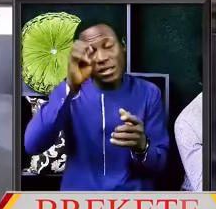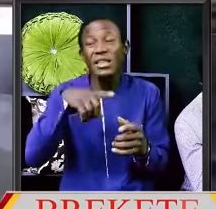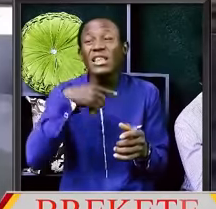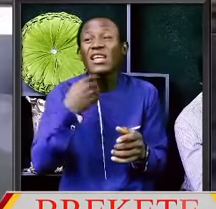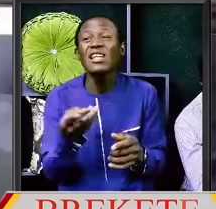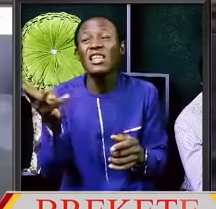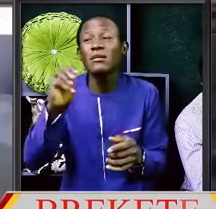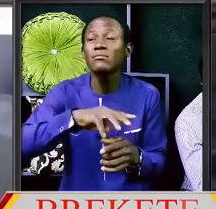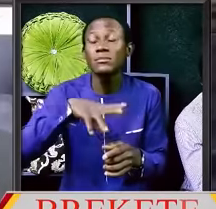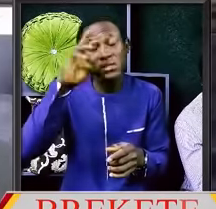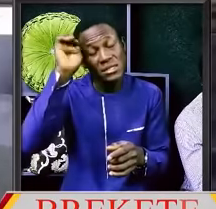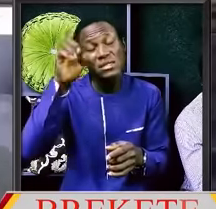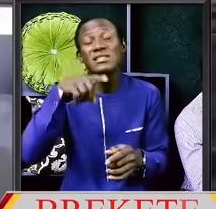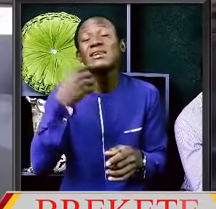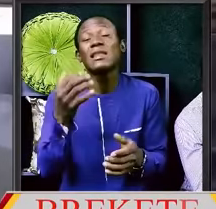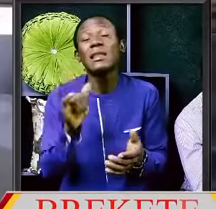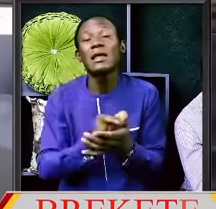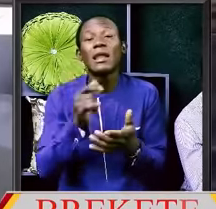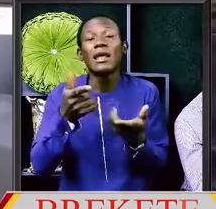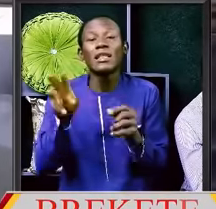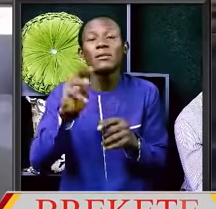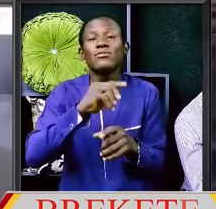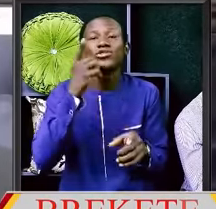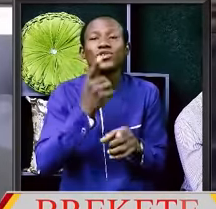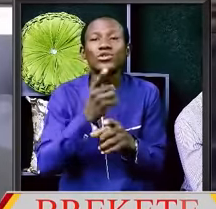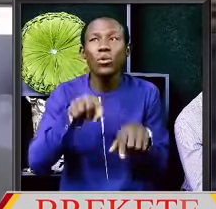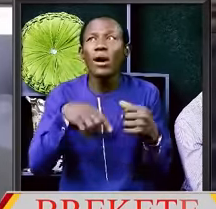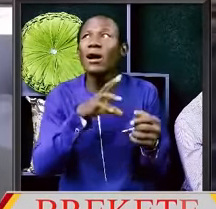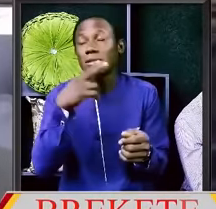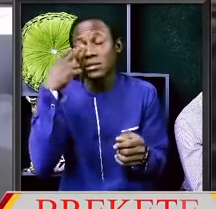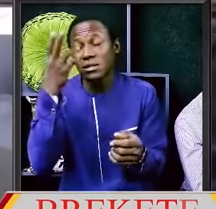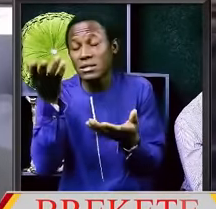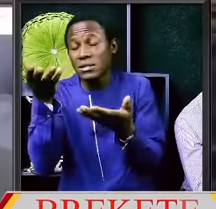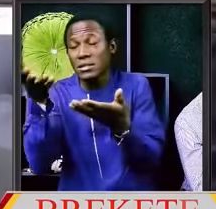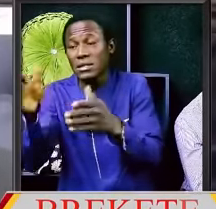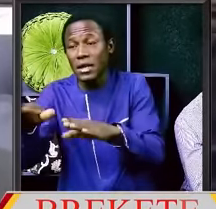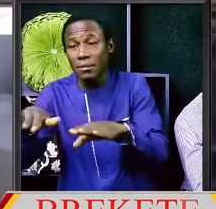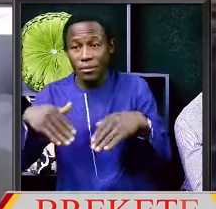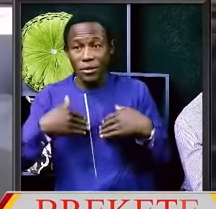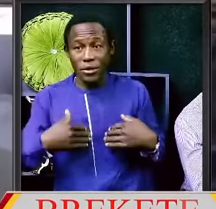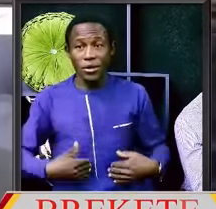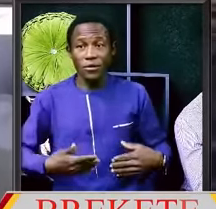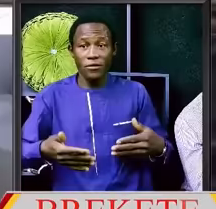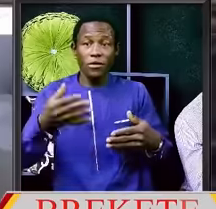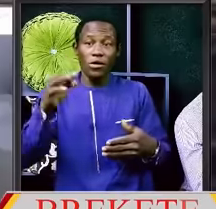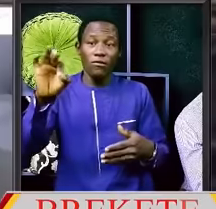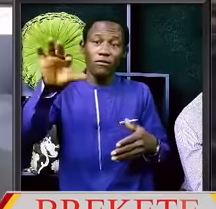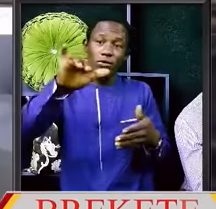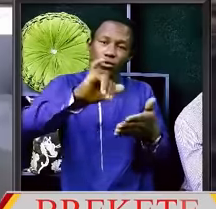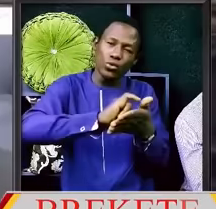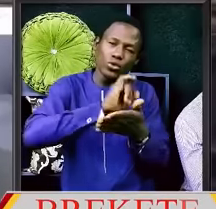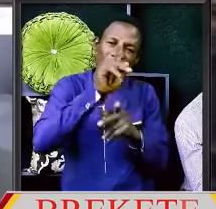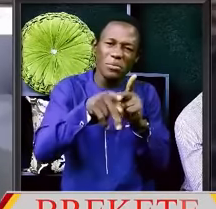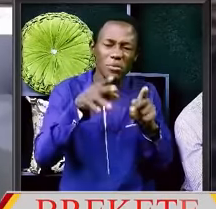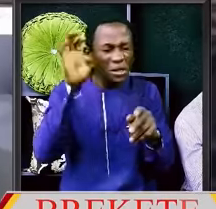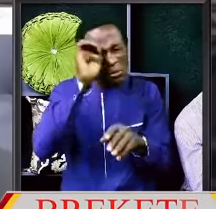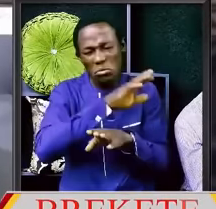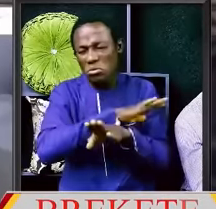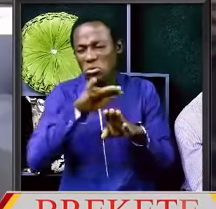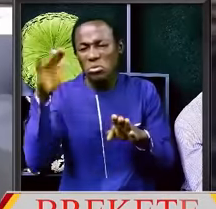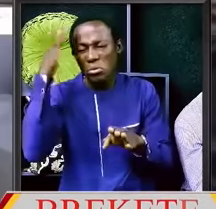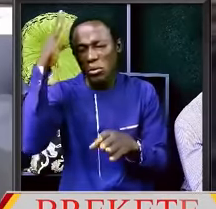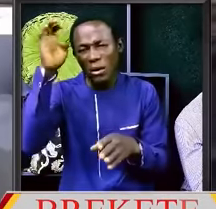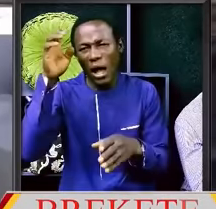the dead body of those people. He don't know. In fact, they carry and poof, according to Ram, if